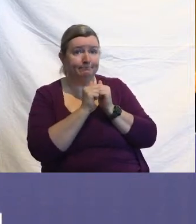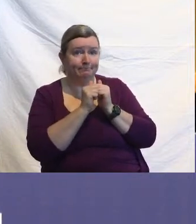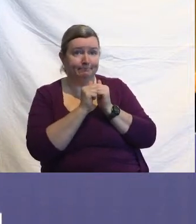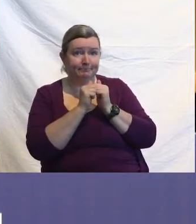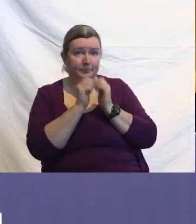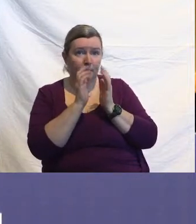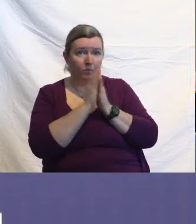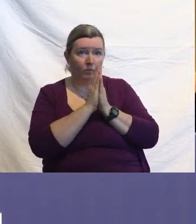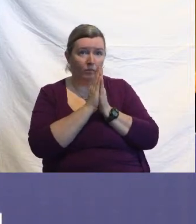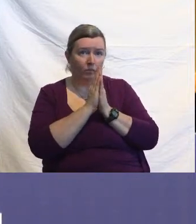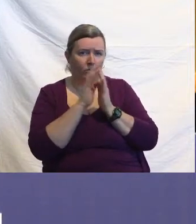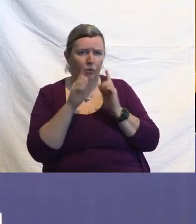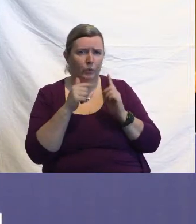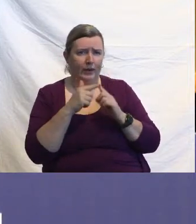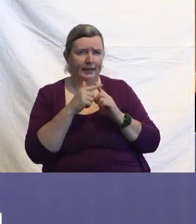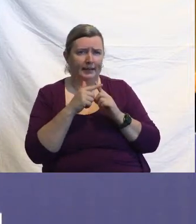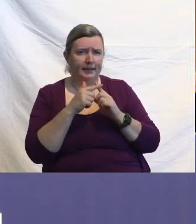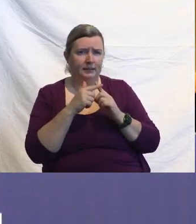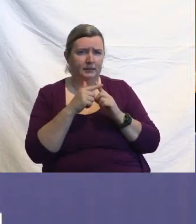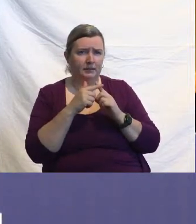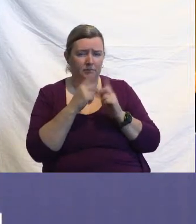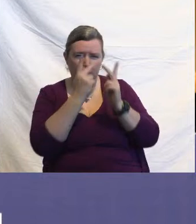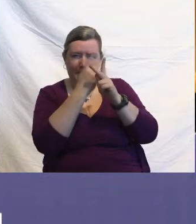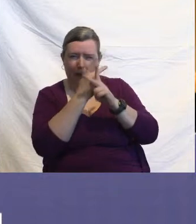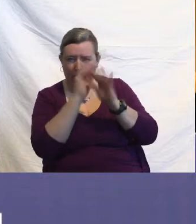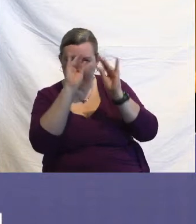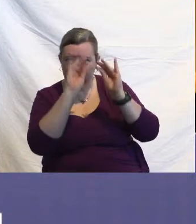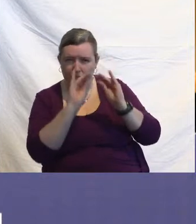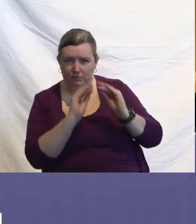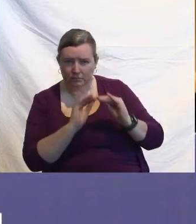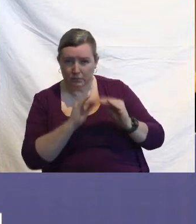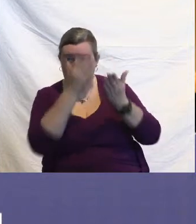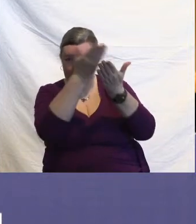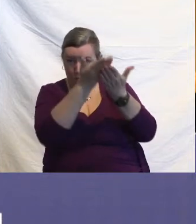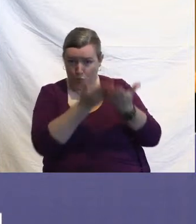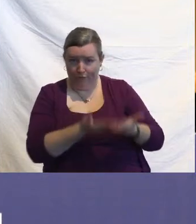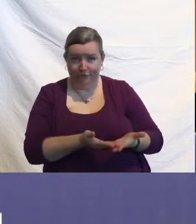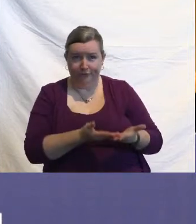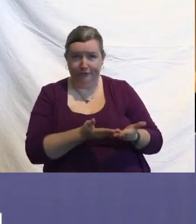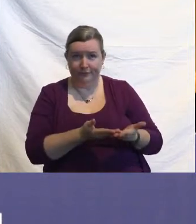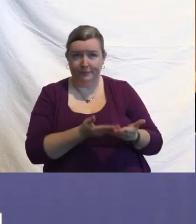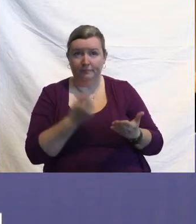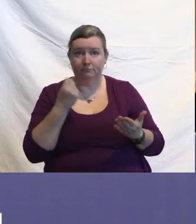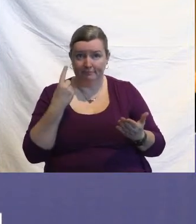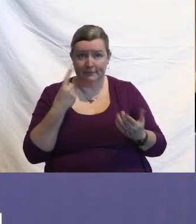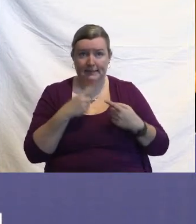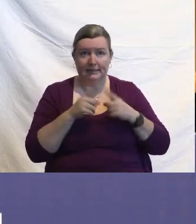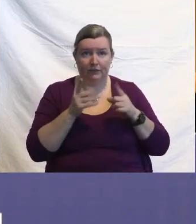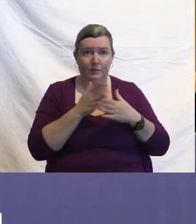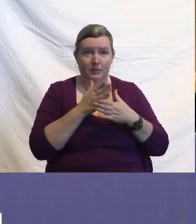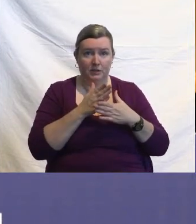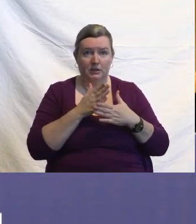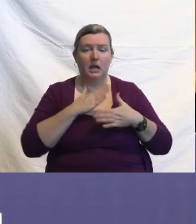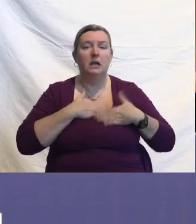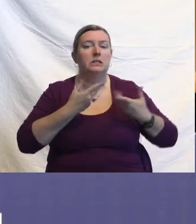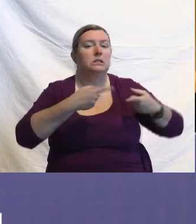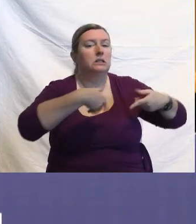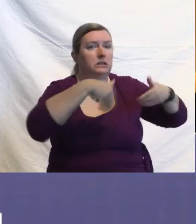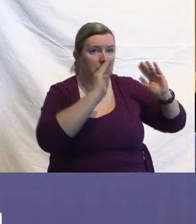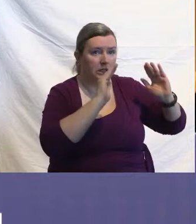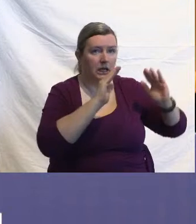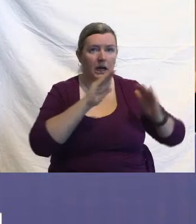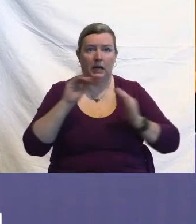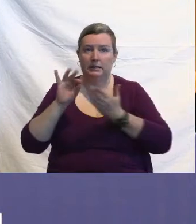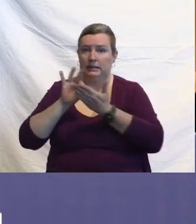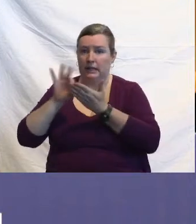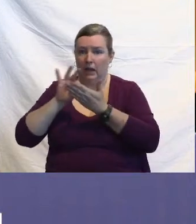when it's mathematically impossible, and there's a difference between conceding and counting every vote. So we're going to